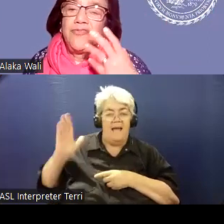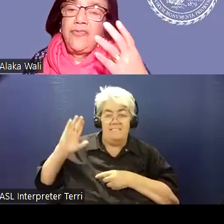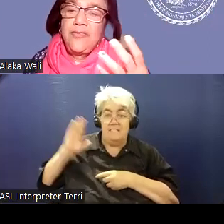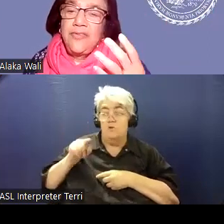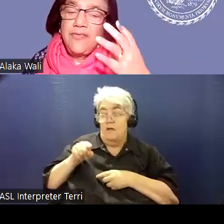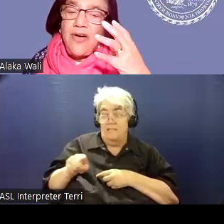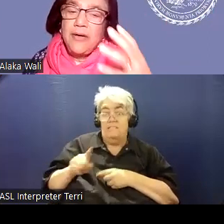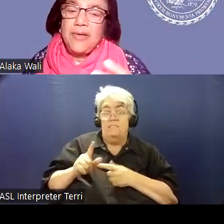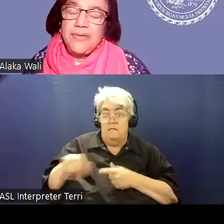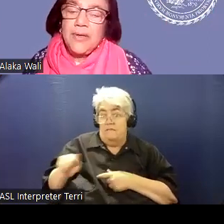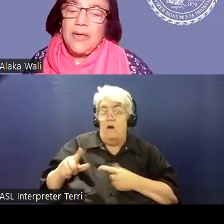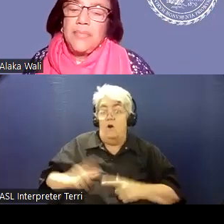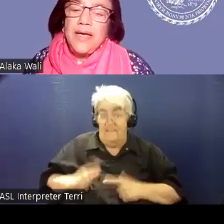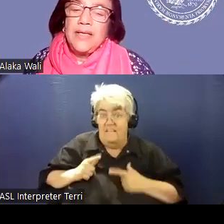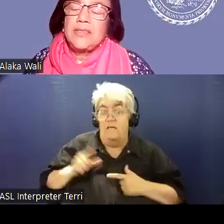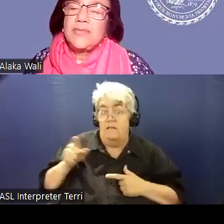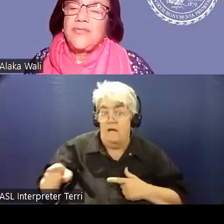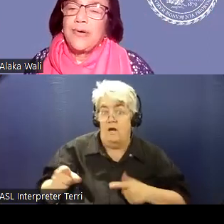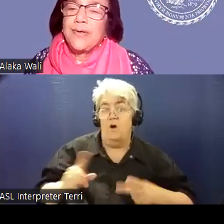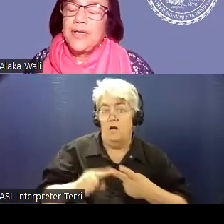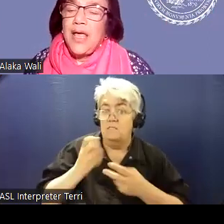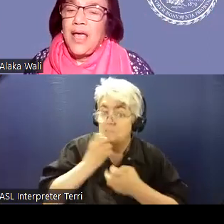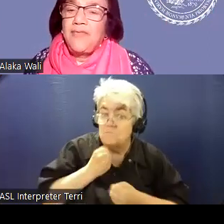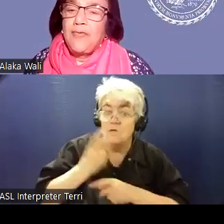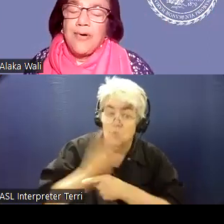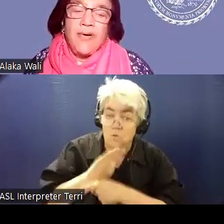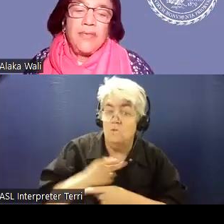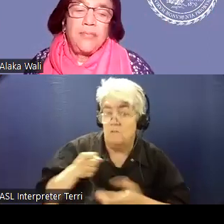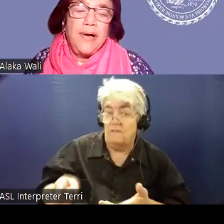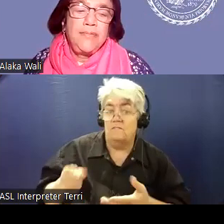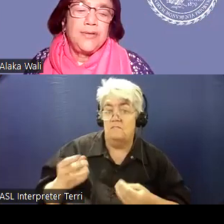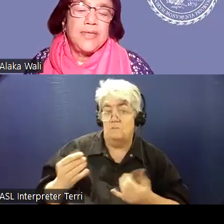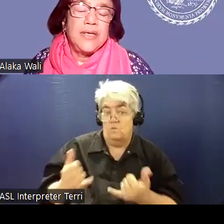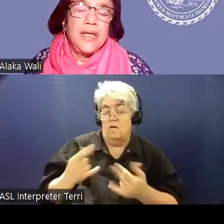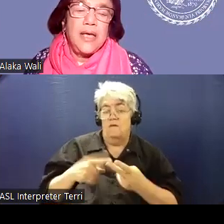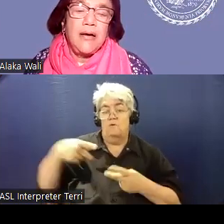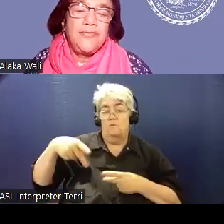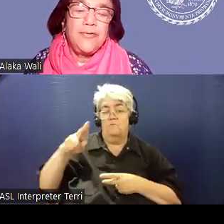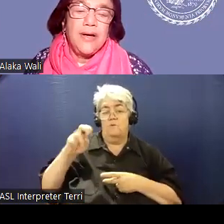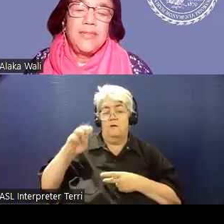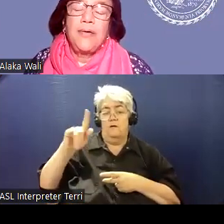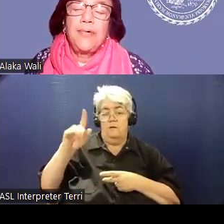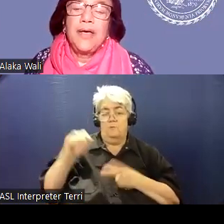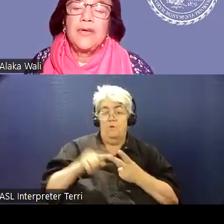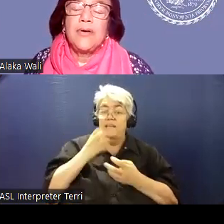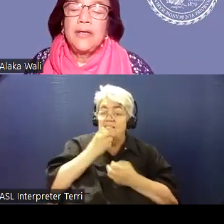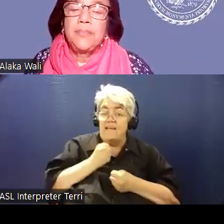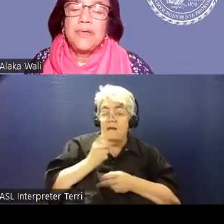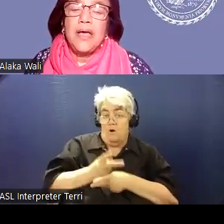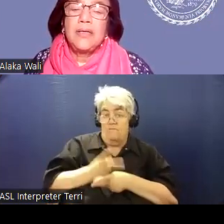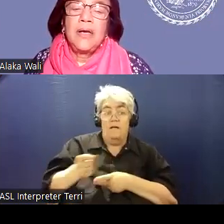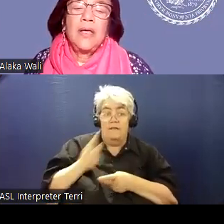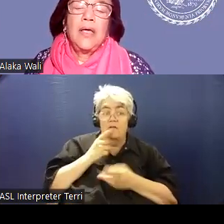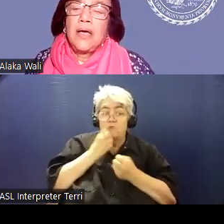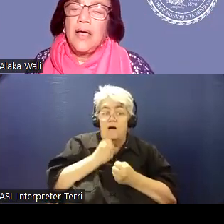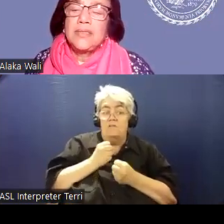a living, vibrant place for today for the Pueblos, and they care for it in that way, and they're trying to